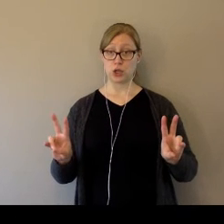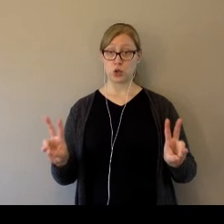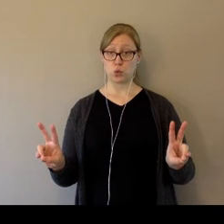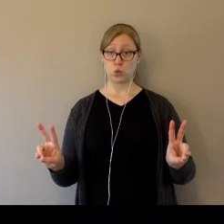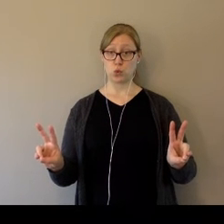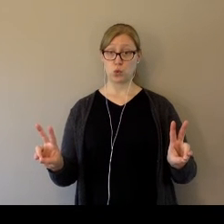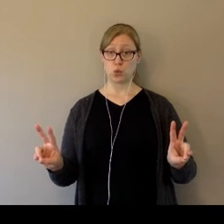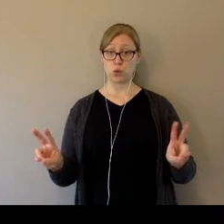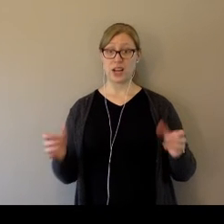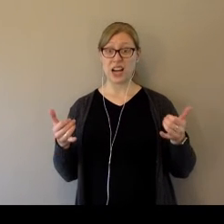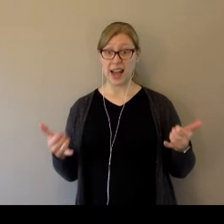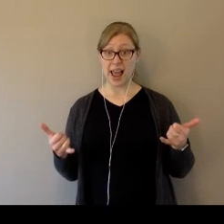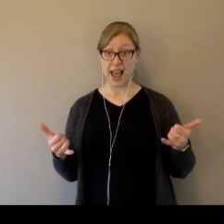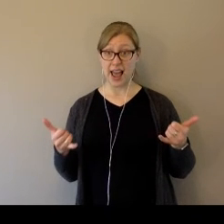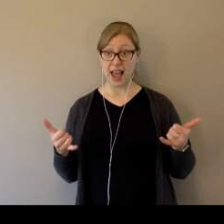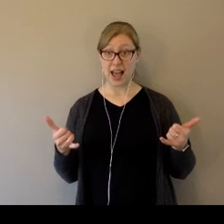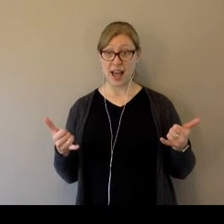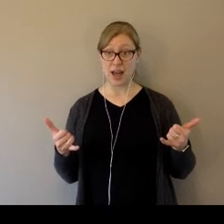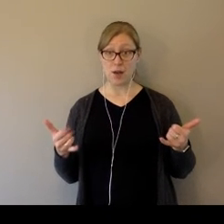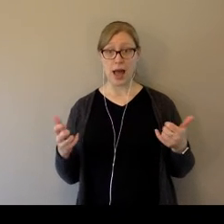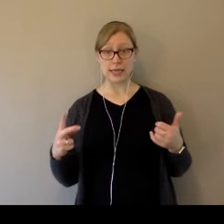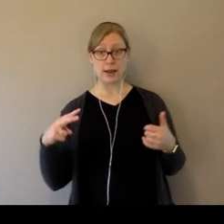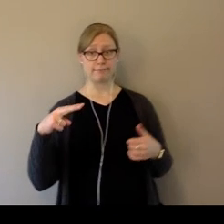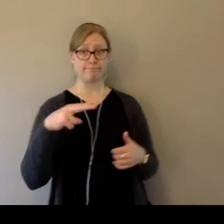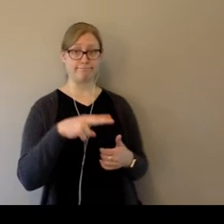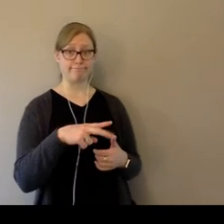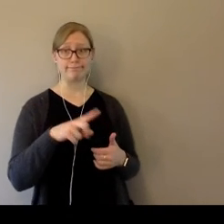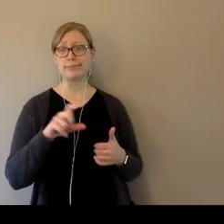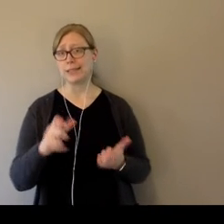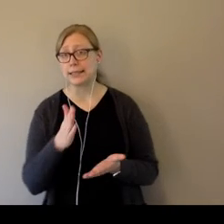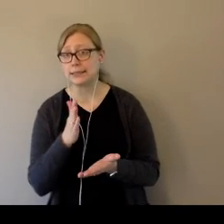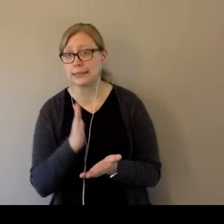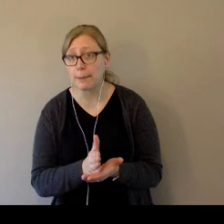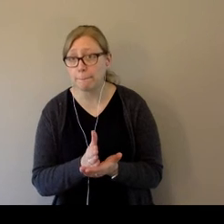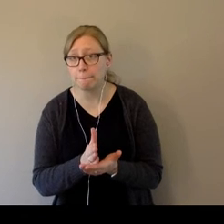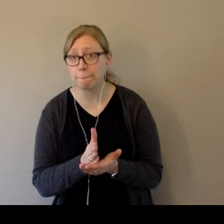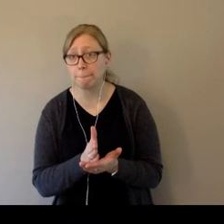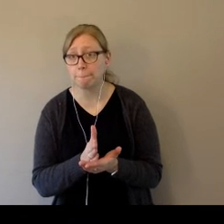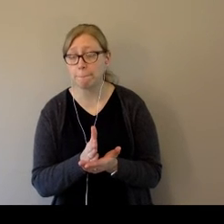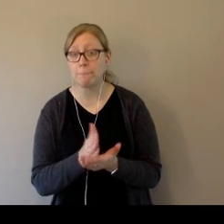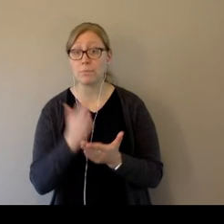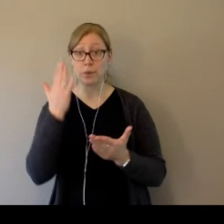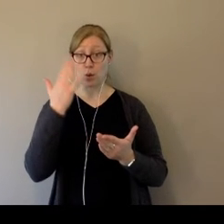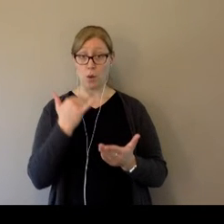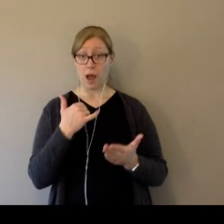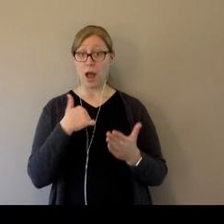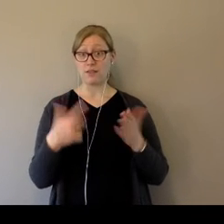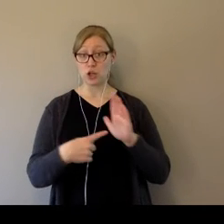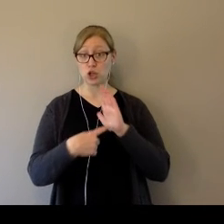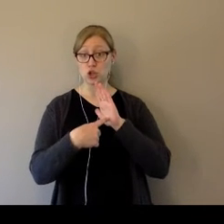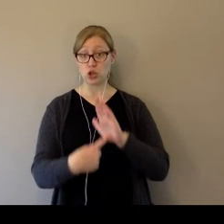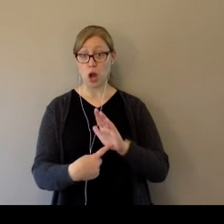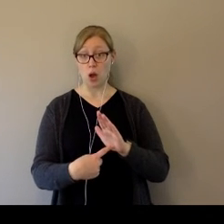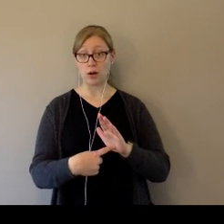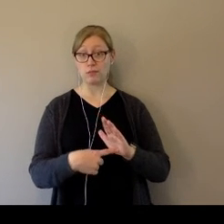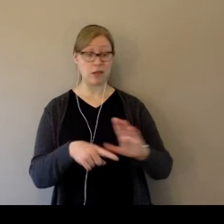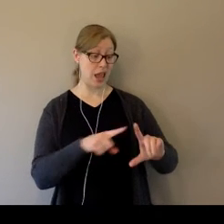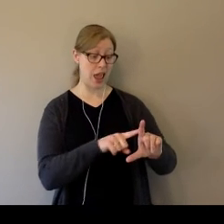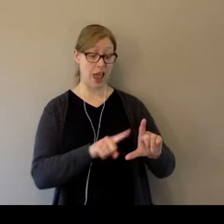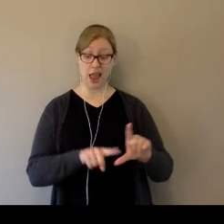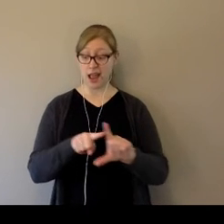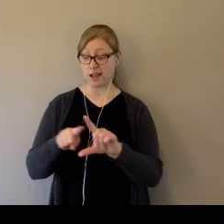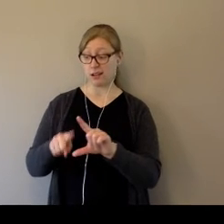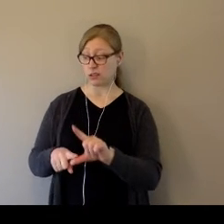Now at this point, I can stop, because what I've shown is, in fact, that the angles are not all